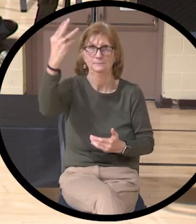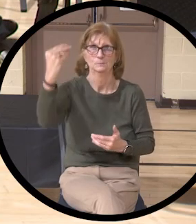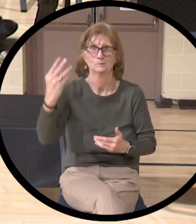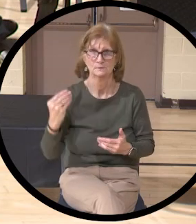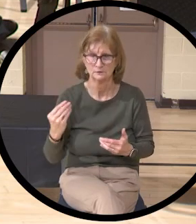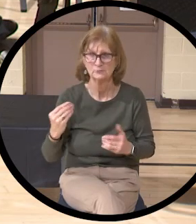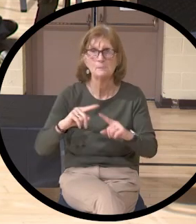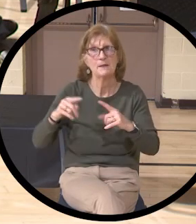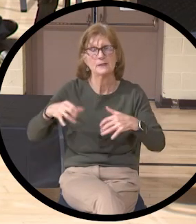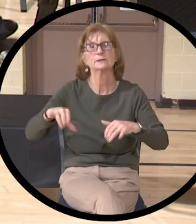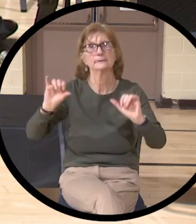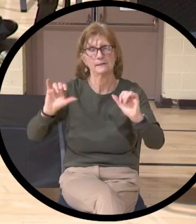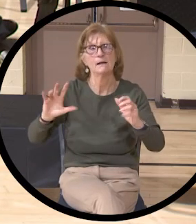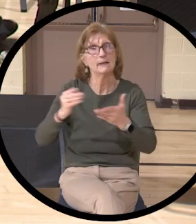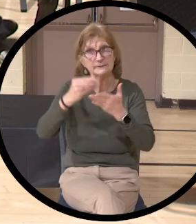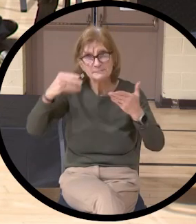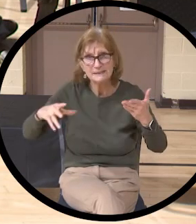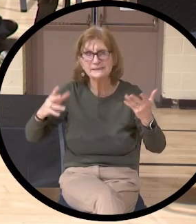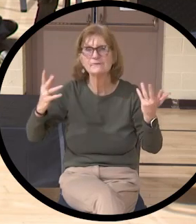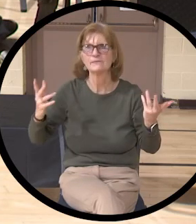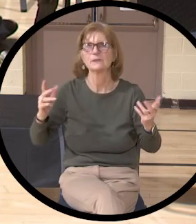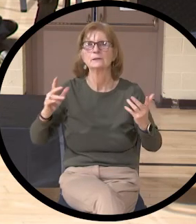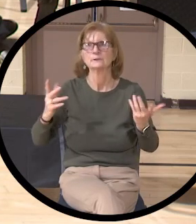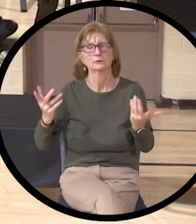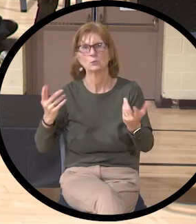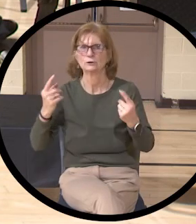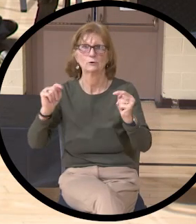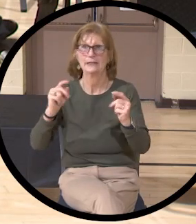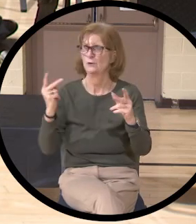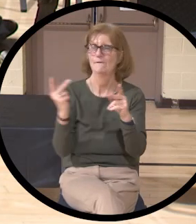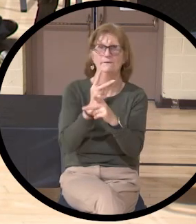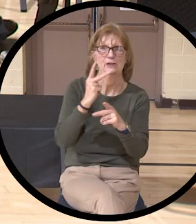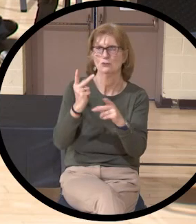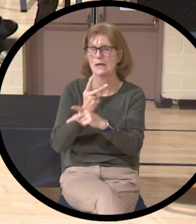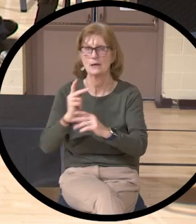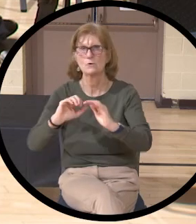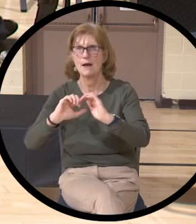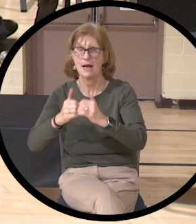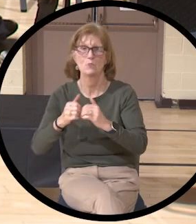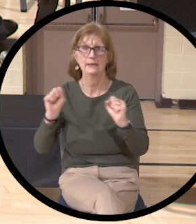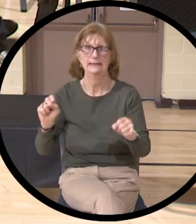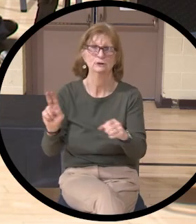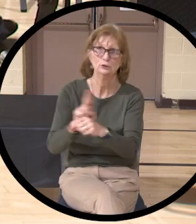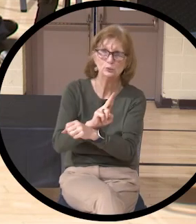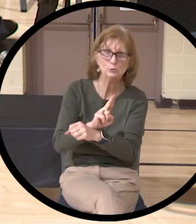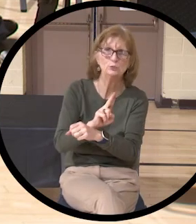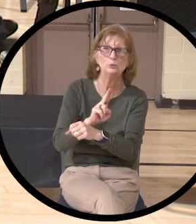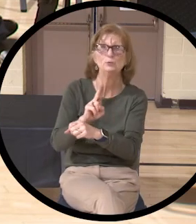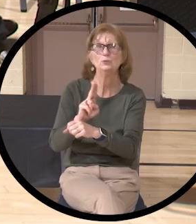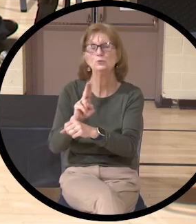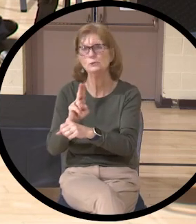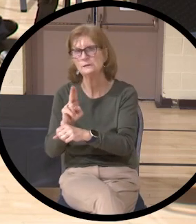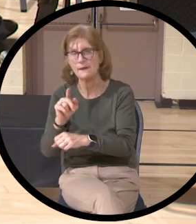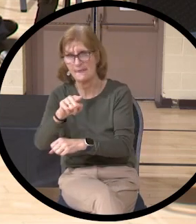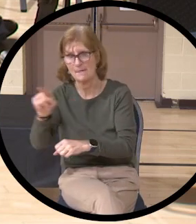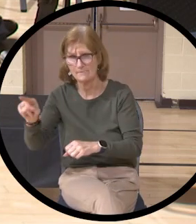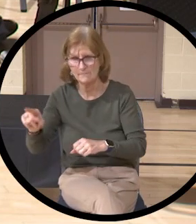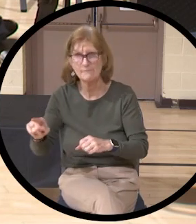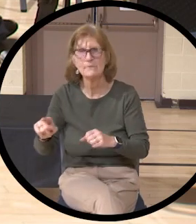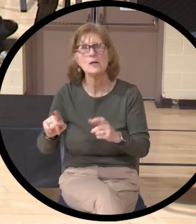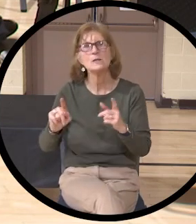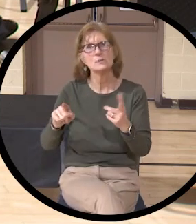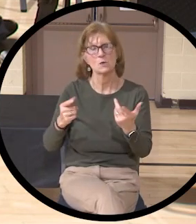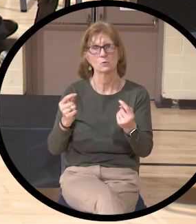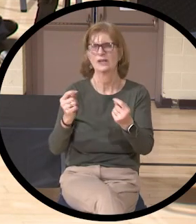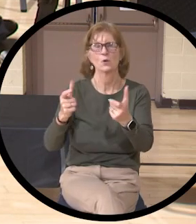think we're exploring ways to use more of them. We have seen some success, but I will say we haven't